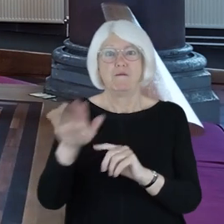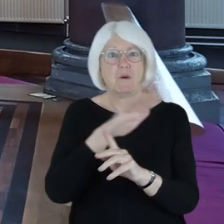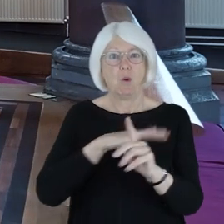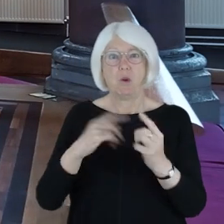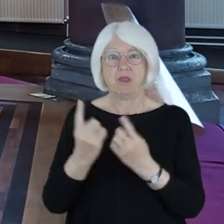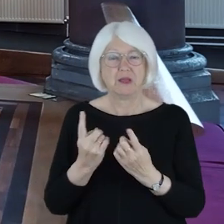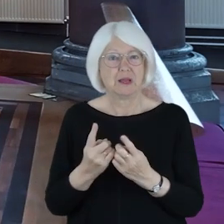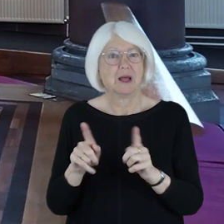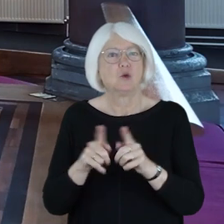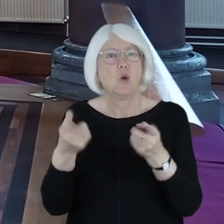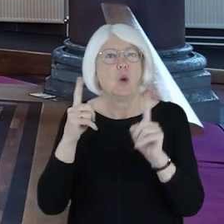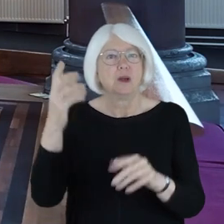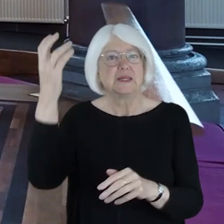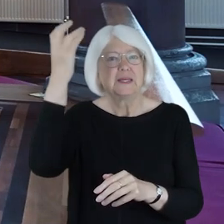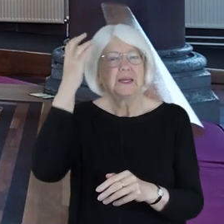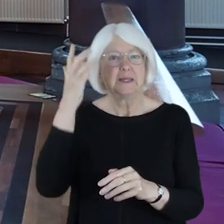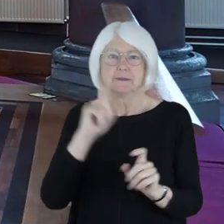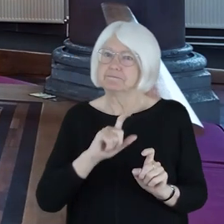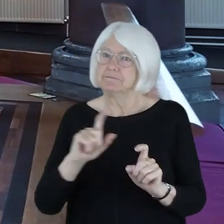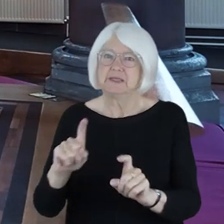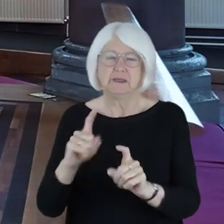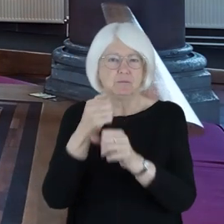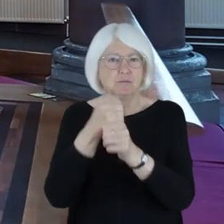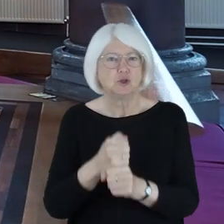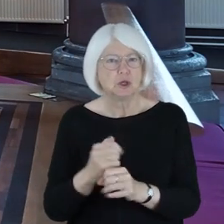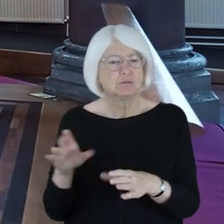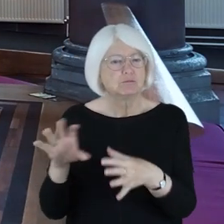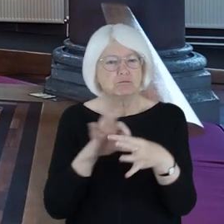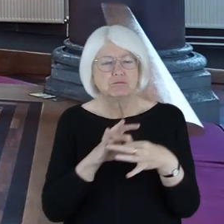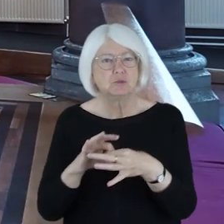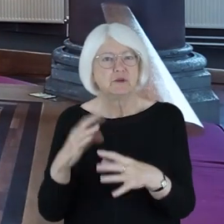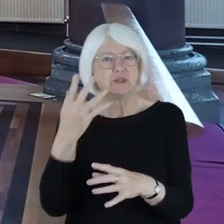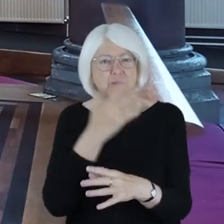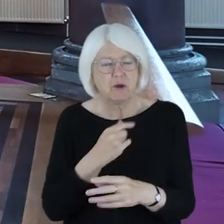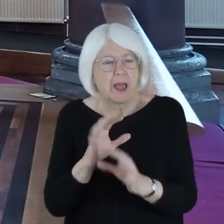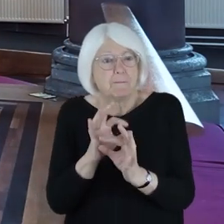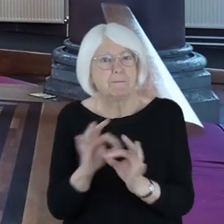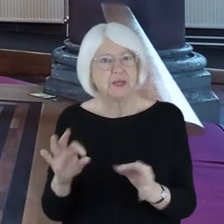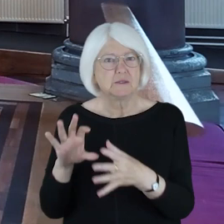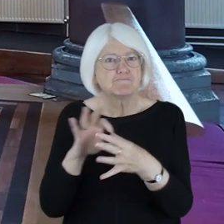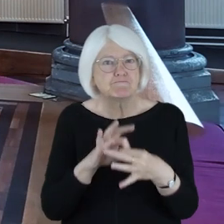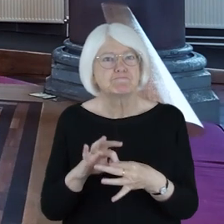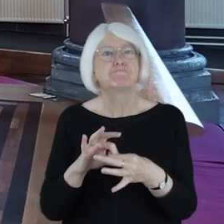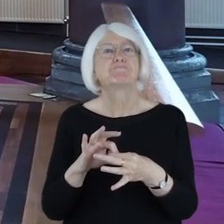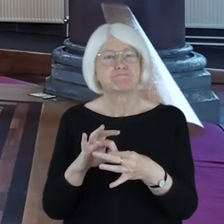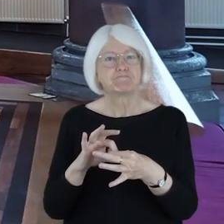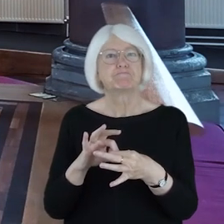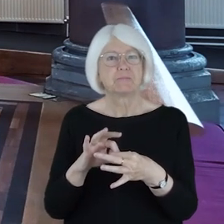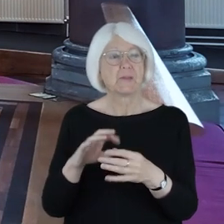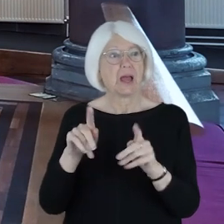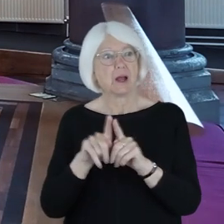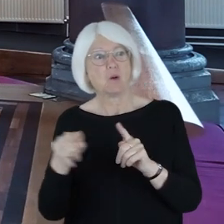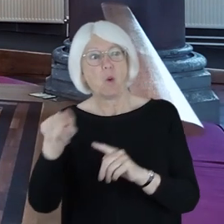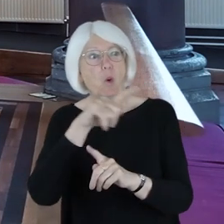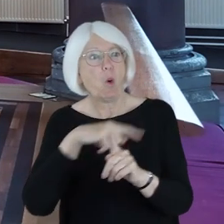Lord and King, keep the Church in the unity of the Spirit and in the bond of peace, and bring the whole